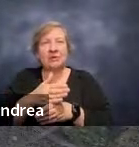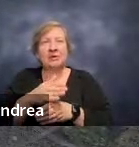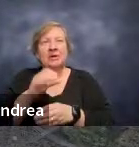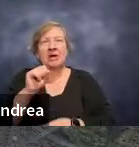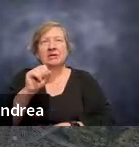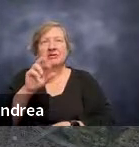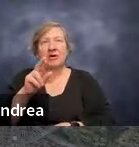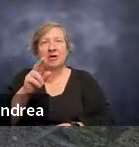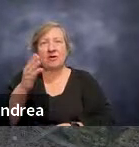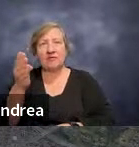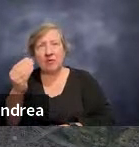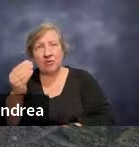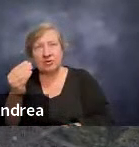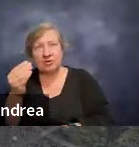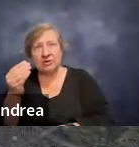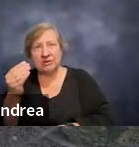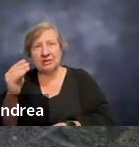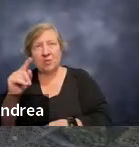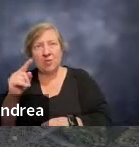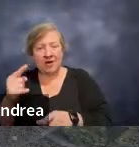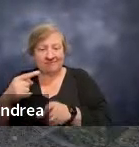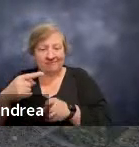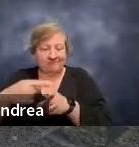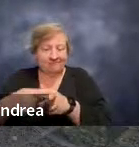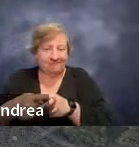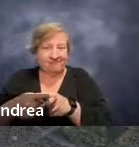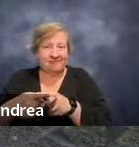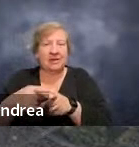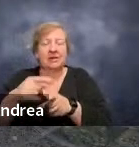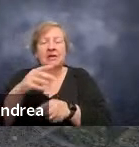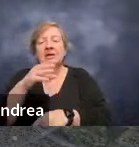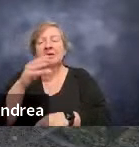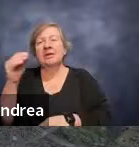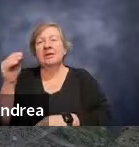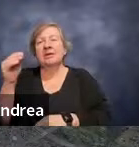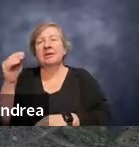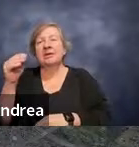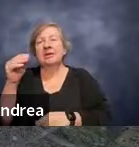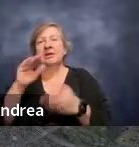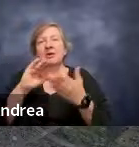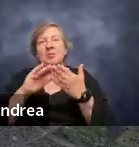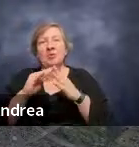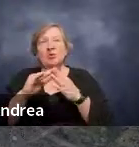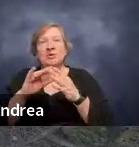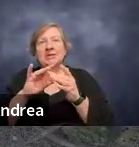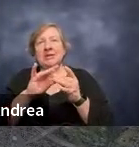and the community connector Evergreen Station area.